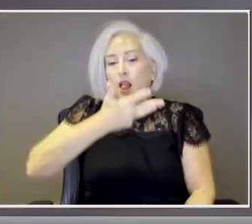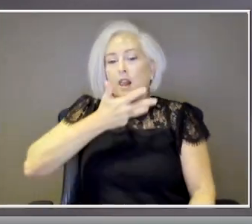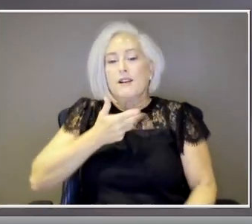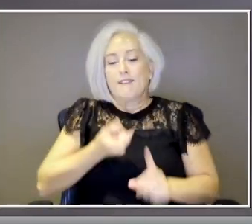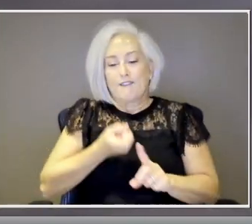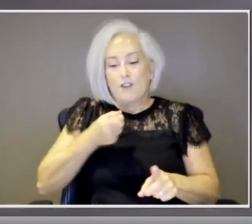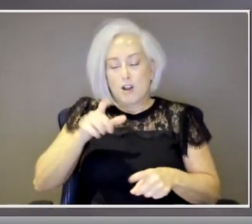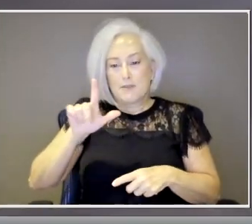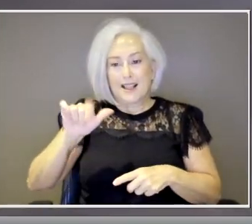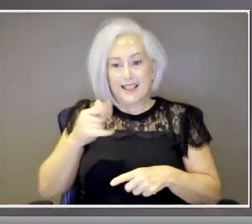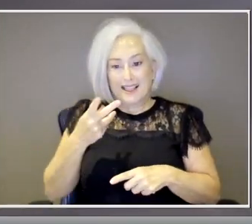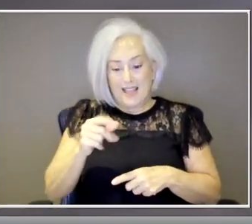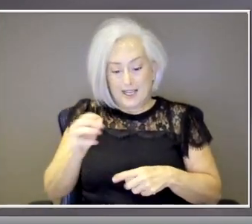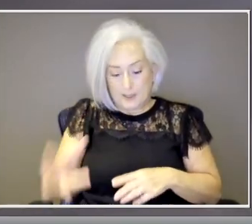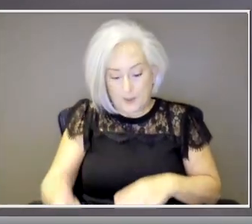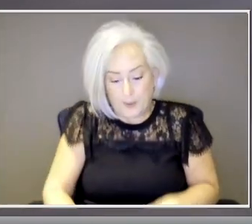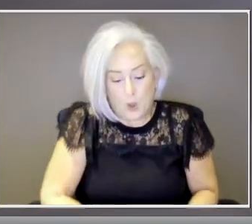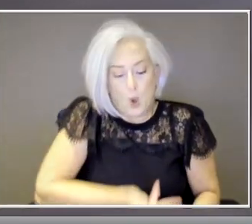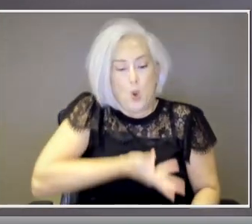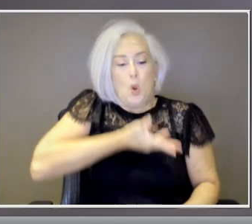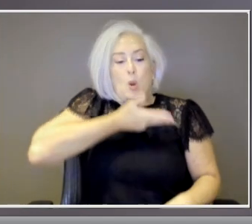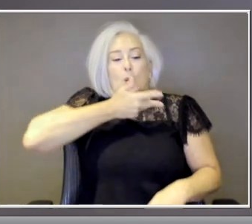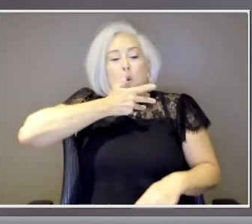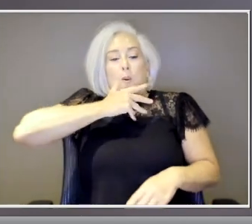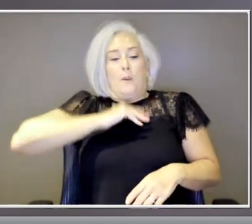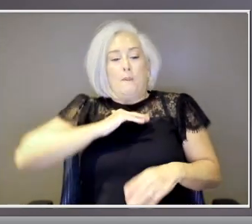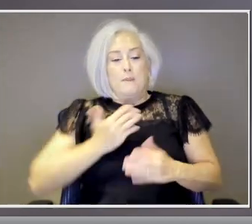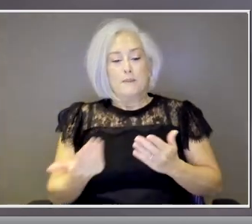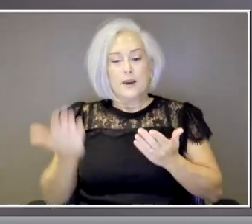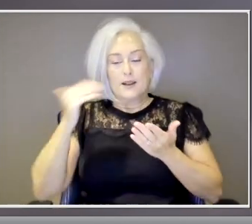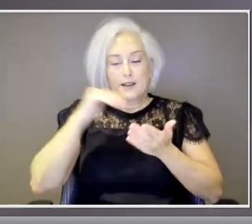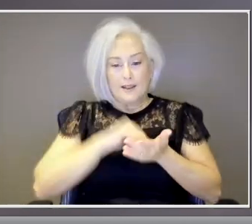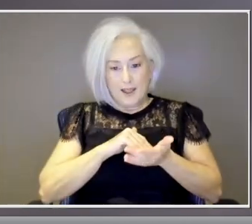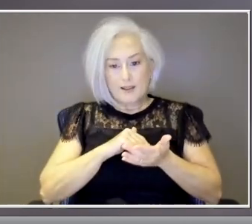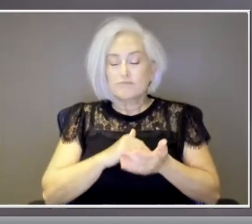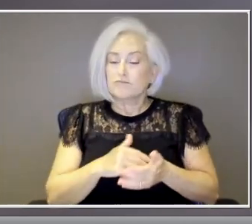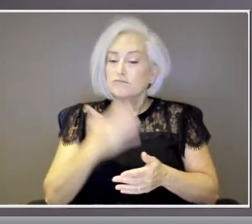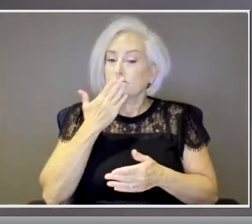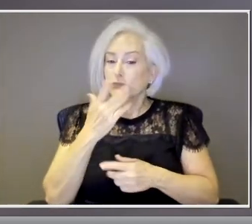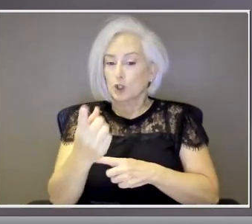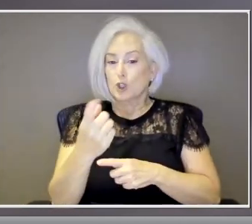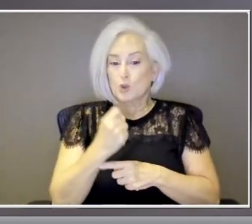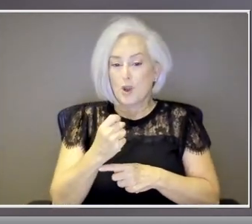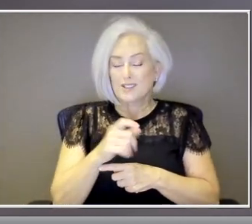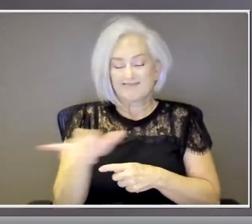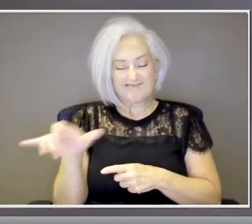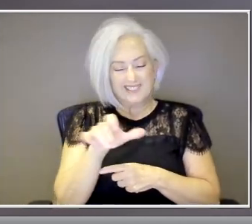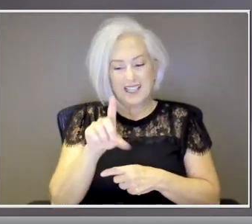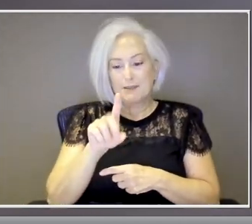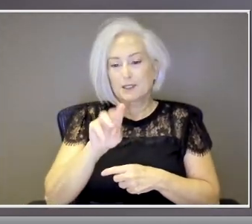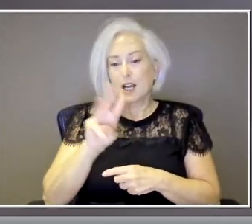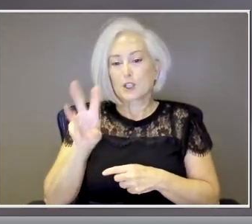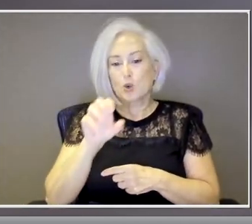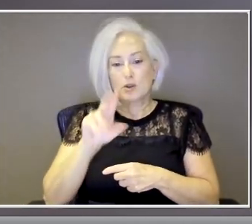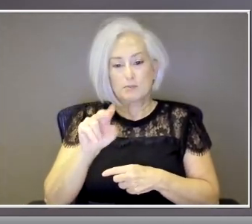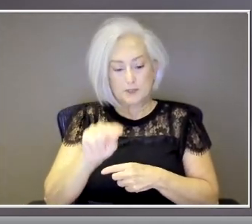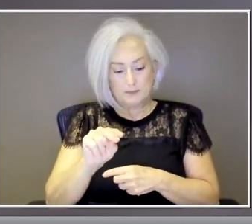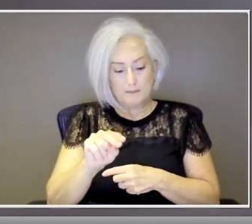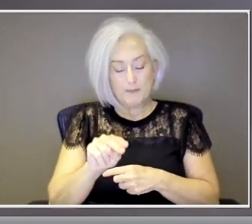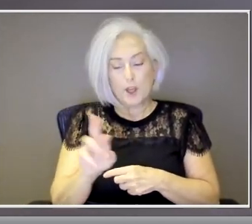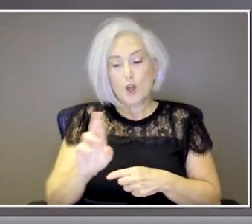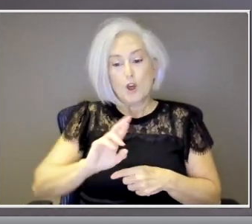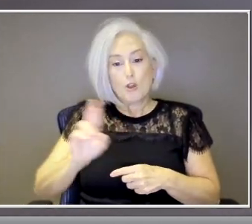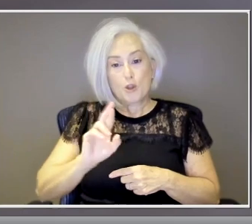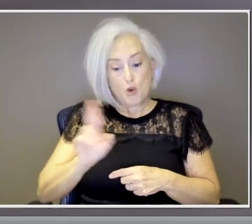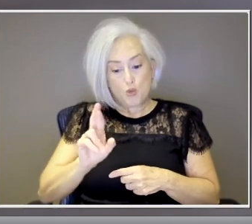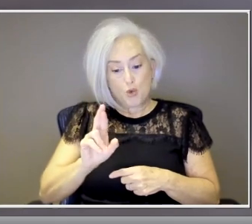the rest of her body? Yeah, that's a fantastic question. It goes back to what Dr. Williamson was saying. So the right side of the heart, its job is to pump blood